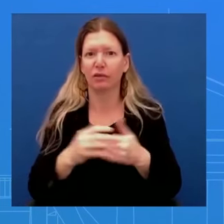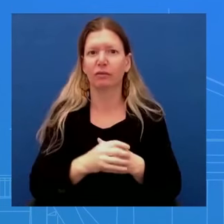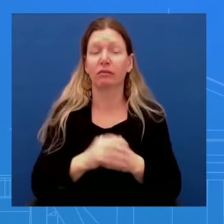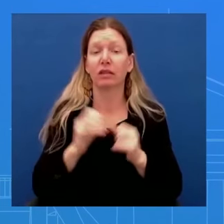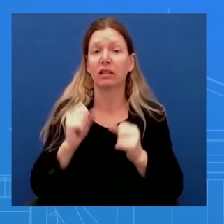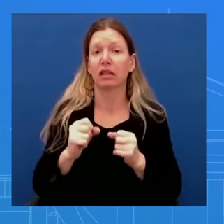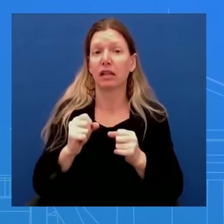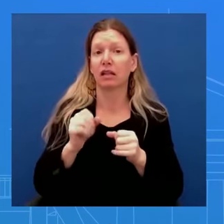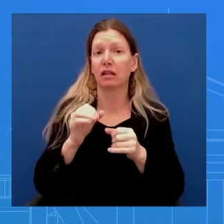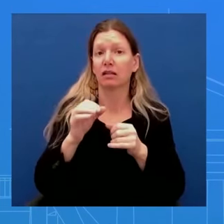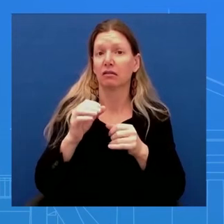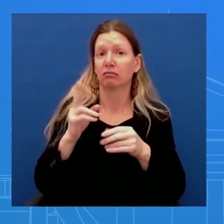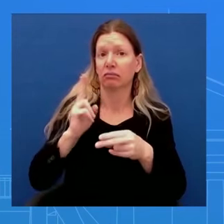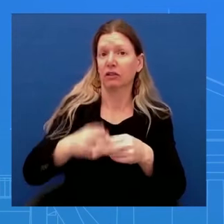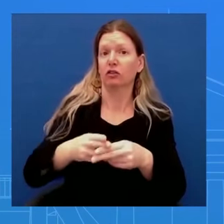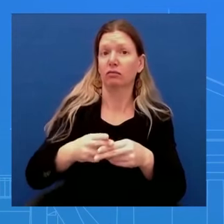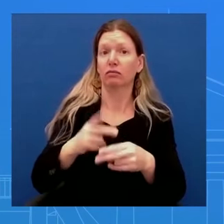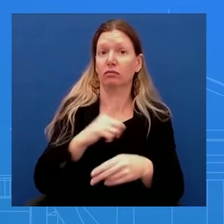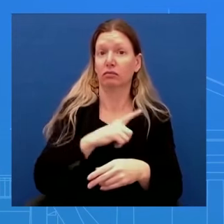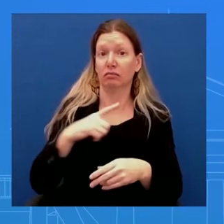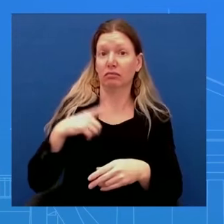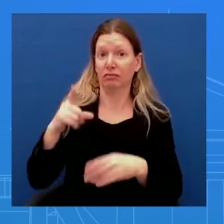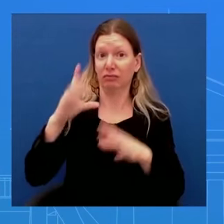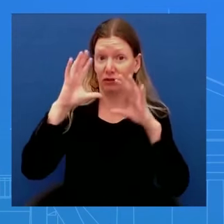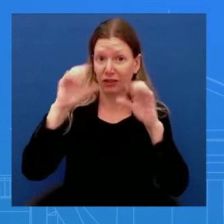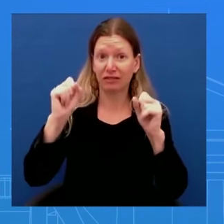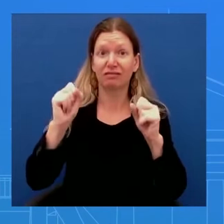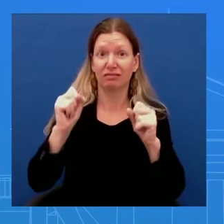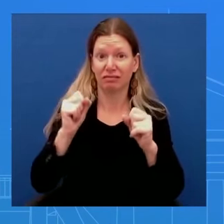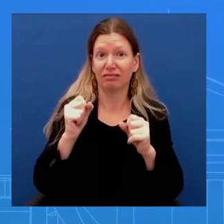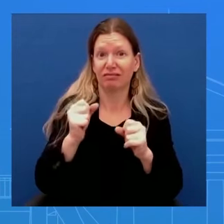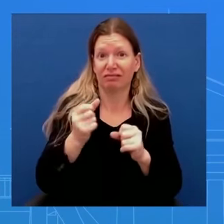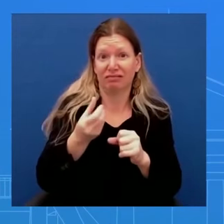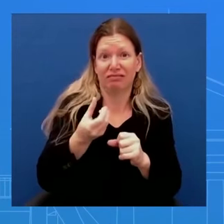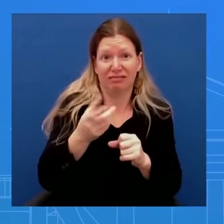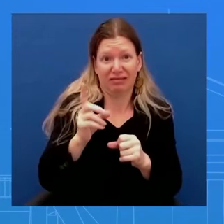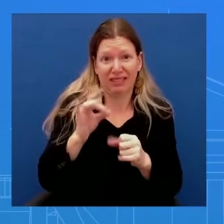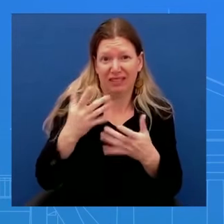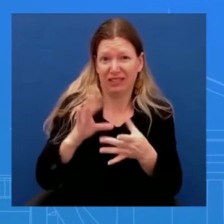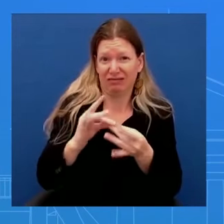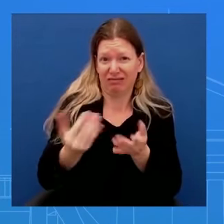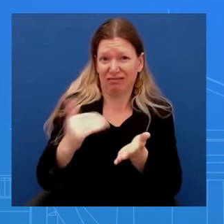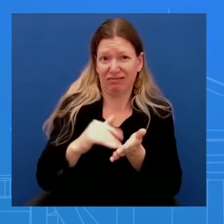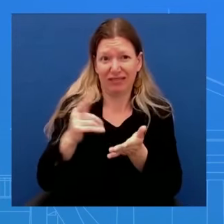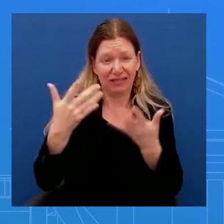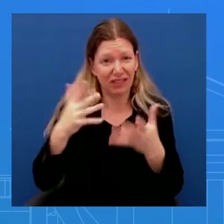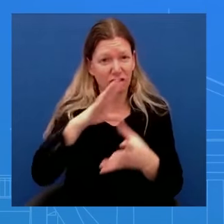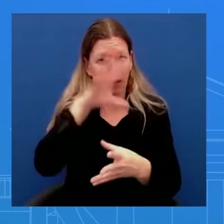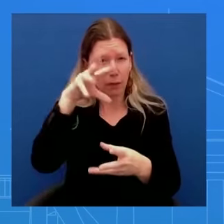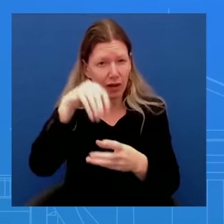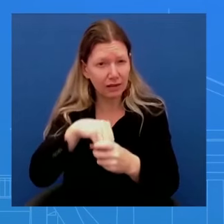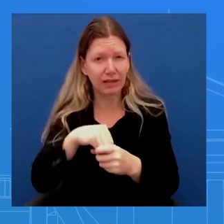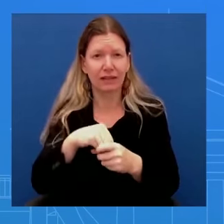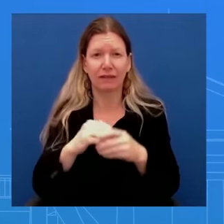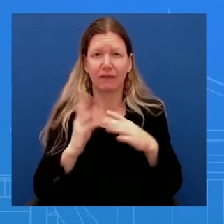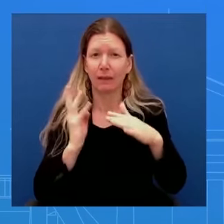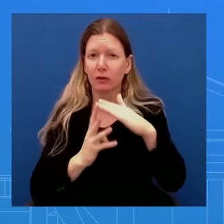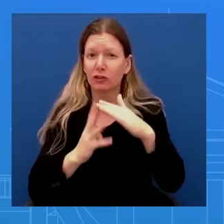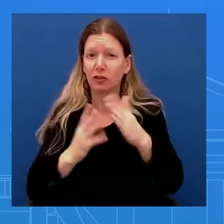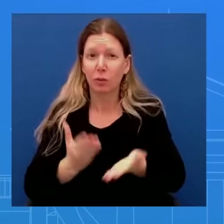in a comprehensive immigration proposal that he did on his first day. Let's not forget, there is a bipartisan